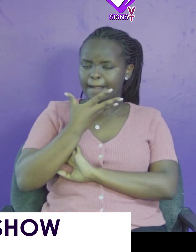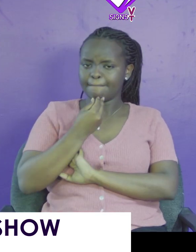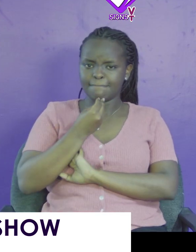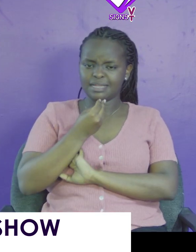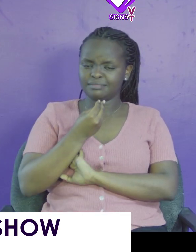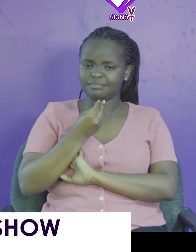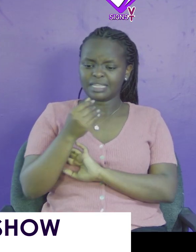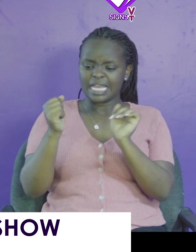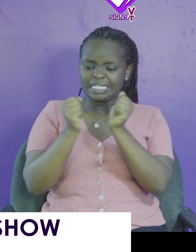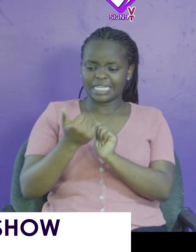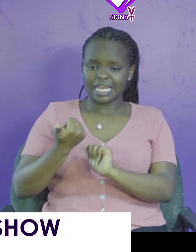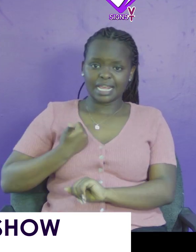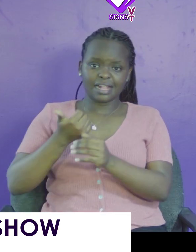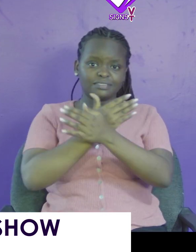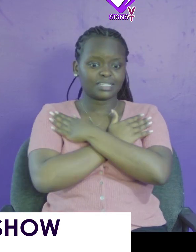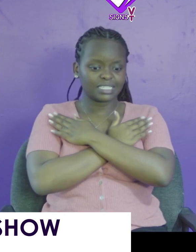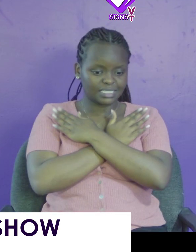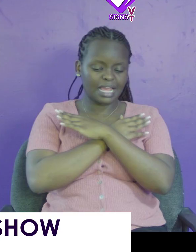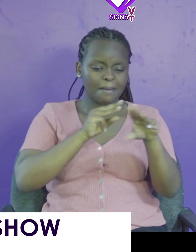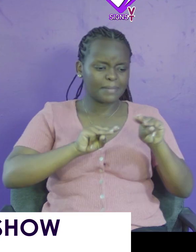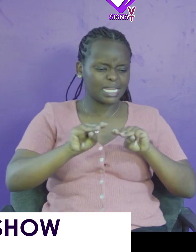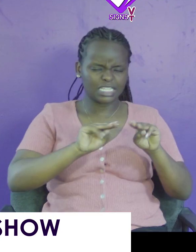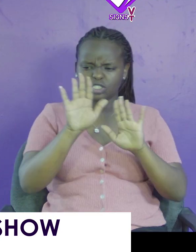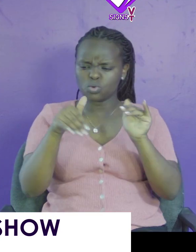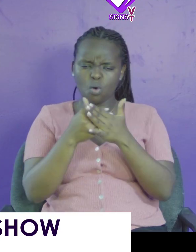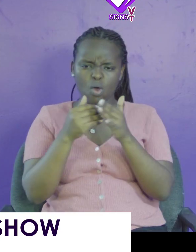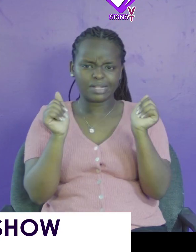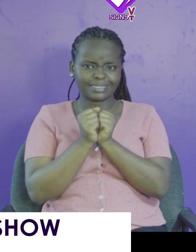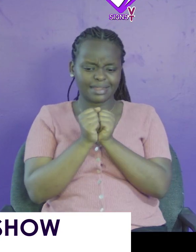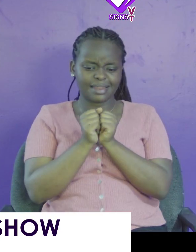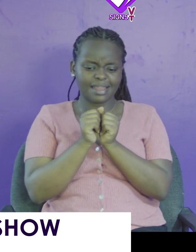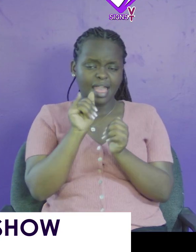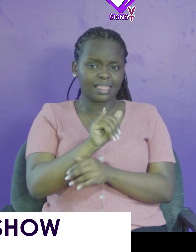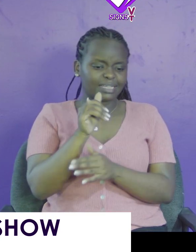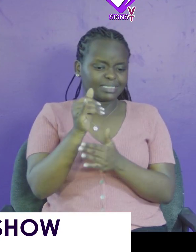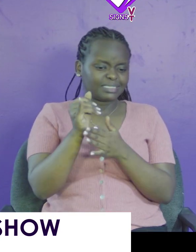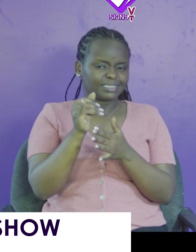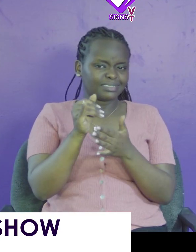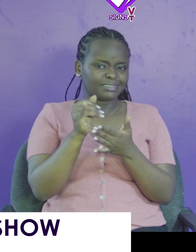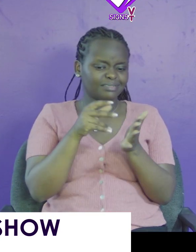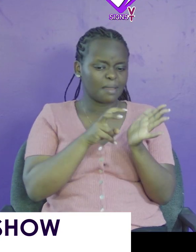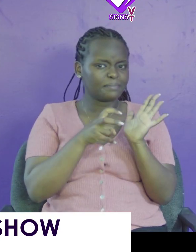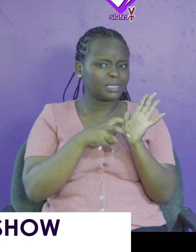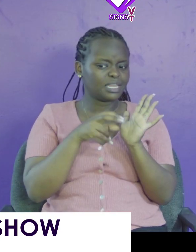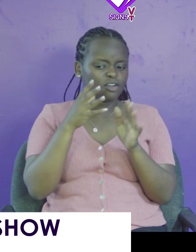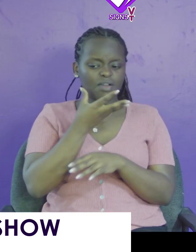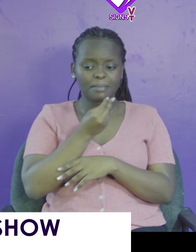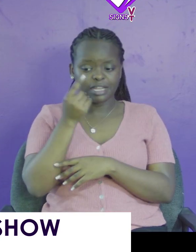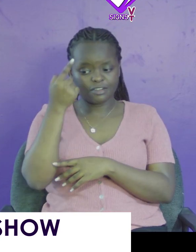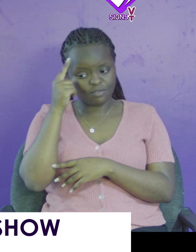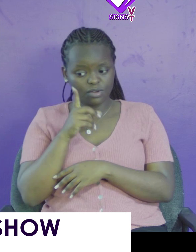man, with 10 girlfriends, and he manages all of them. No, that is his description of a man. Is that a proper description of a man? It is a